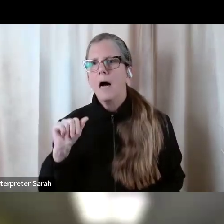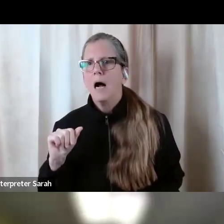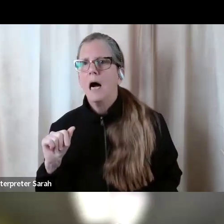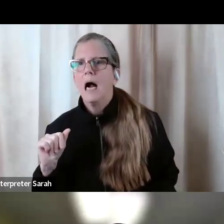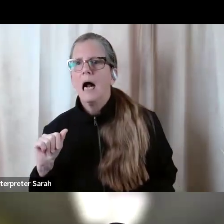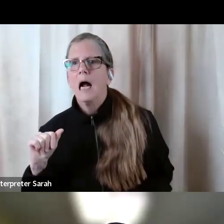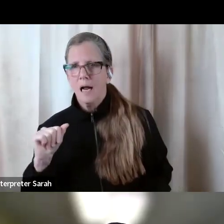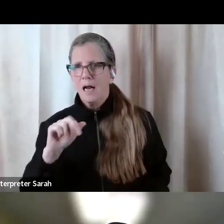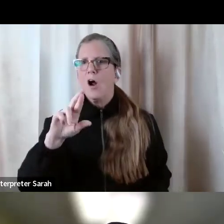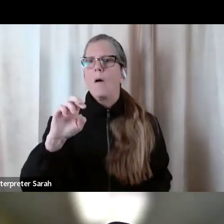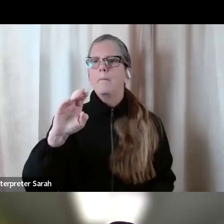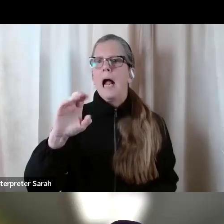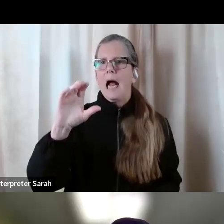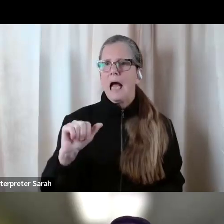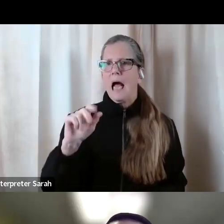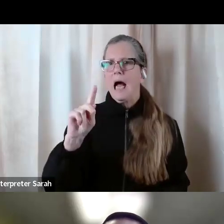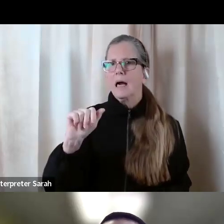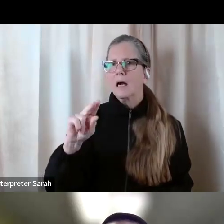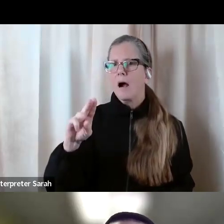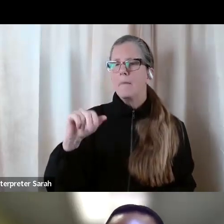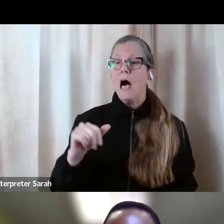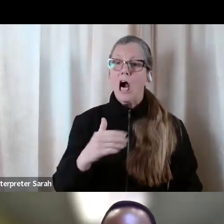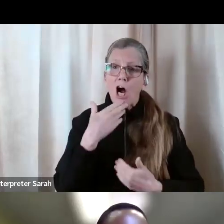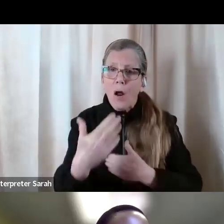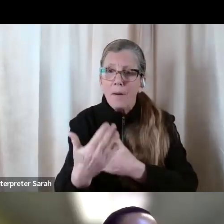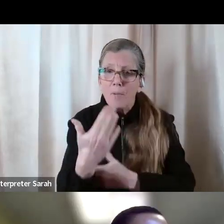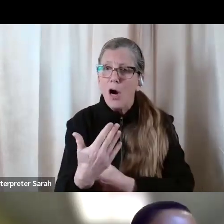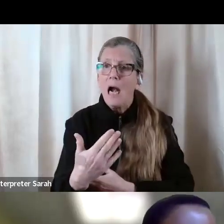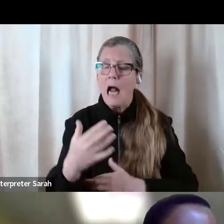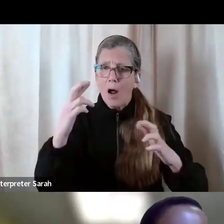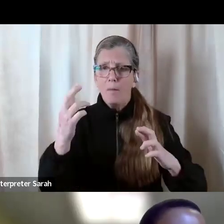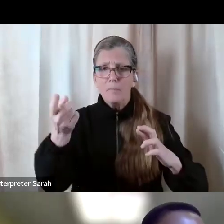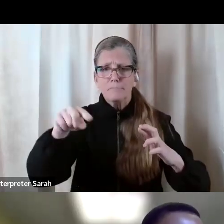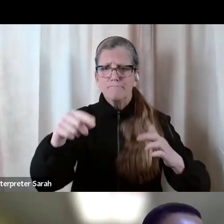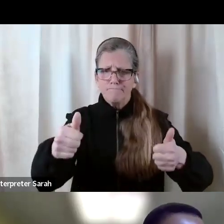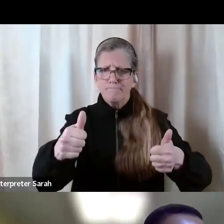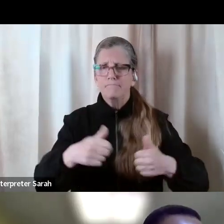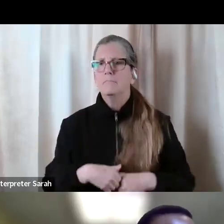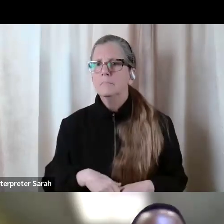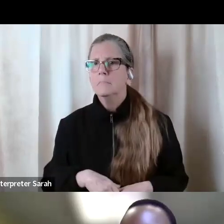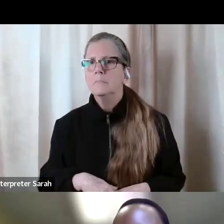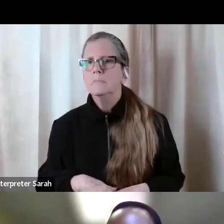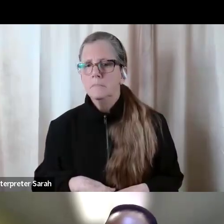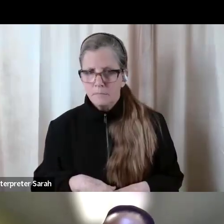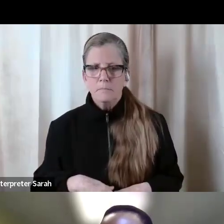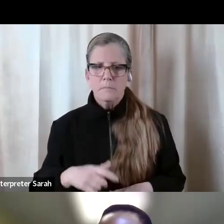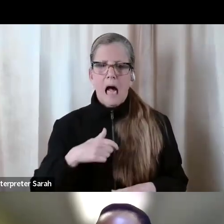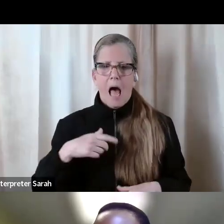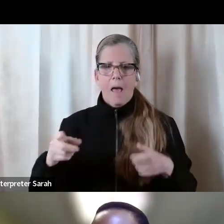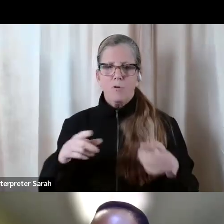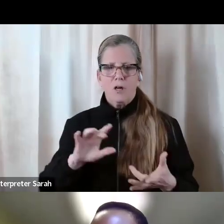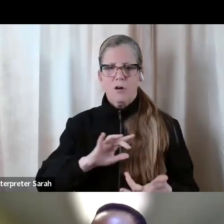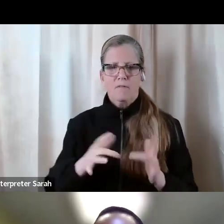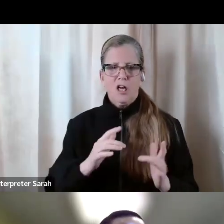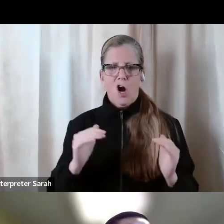Good morning, everyone. I hope you guys are all doing well. Rebecca Coloma with the County of Los Angeles, Director of Digital Equity. Thank you so much